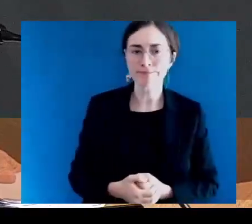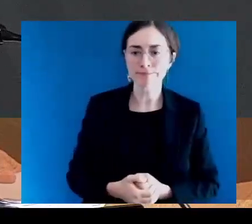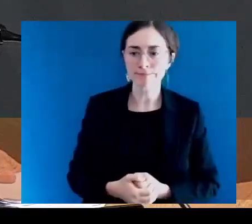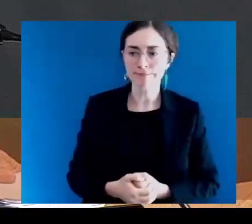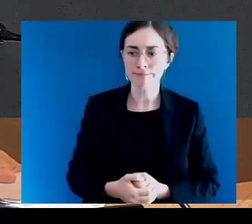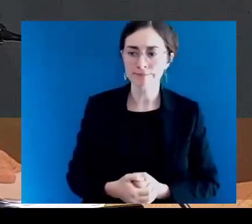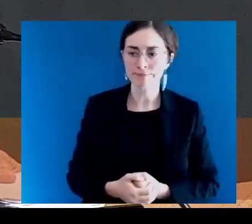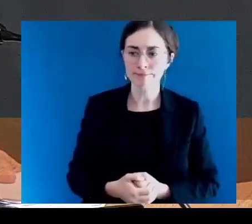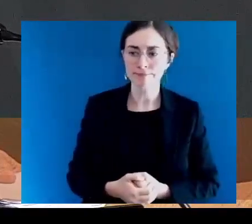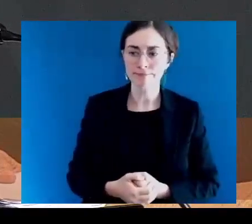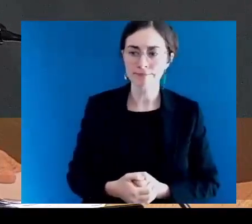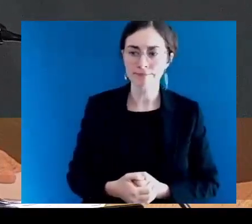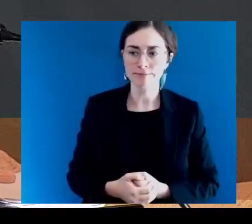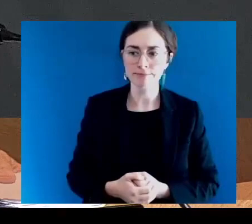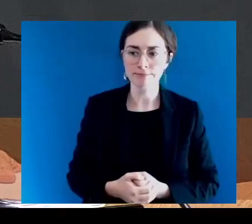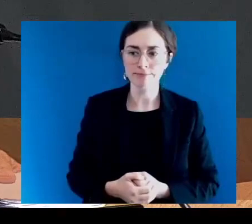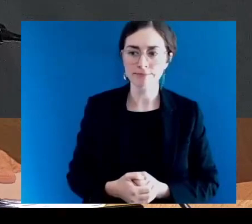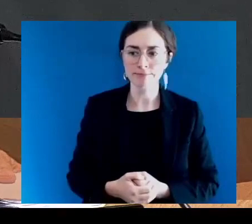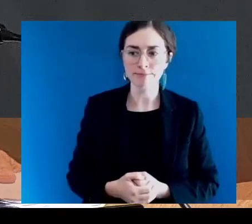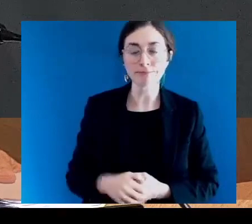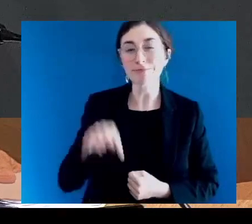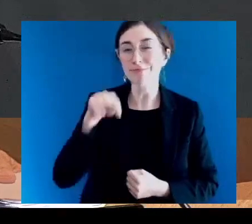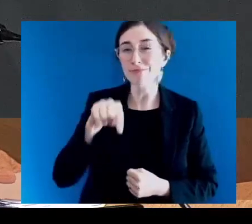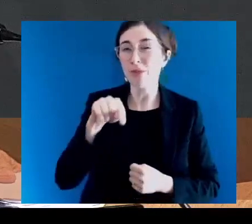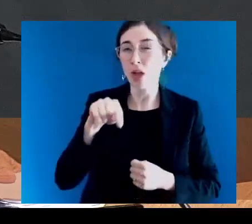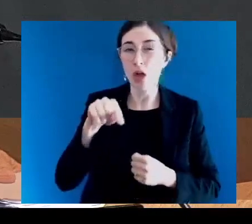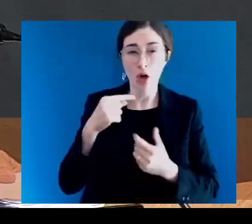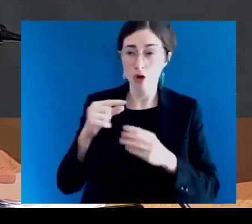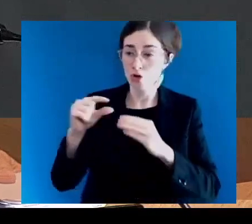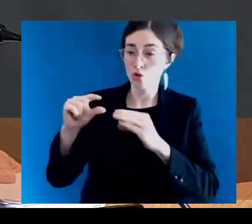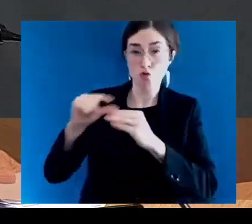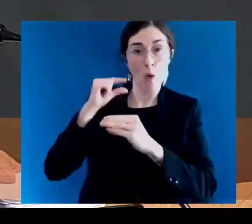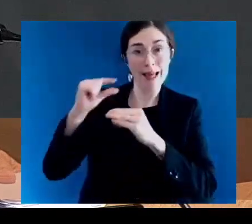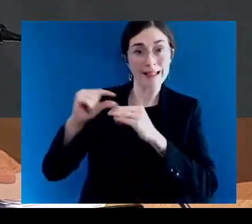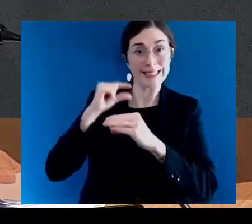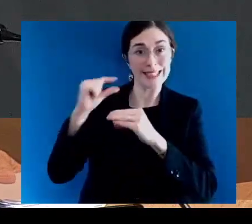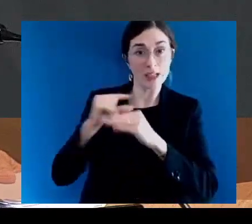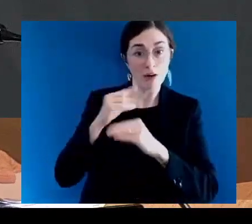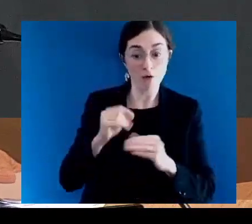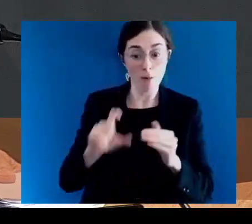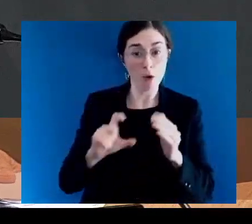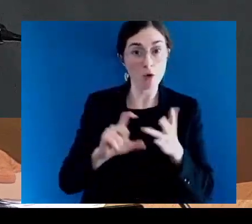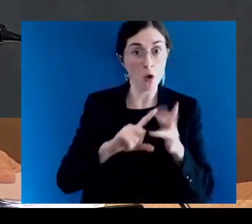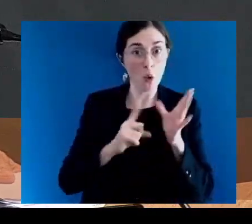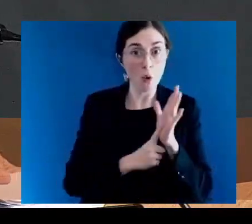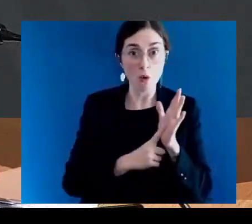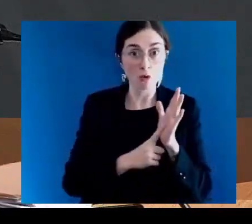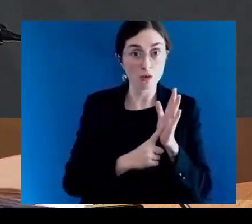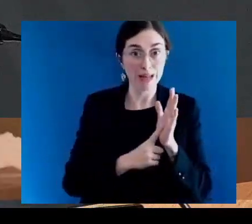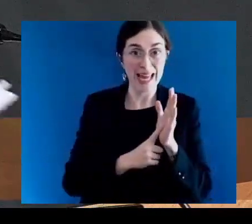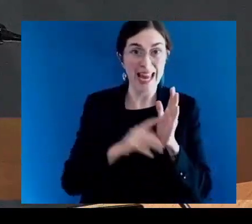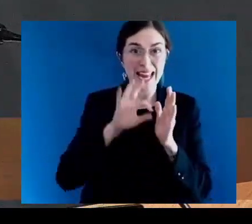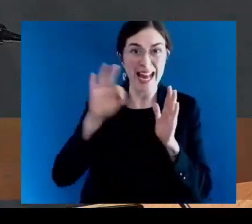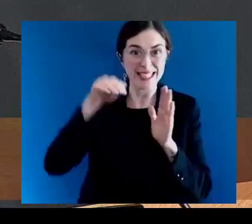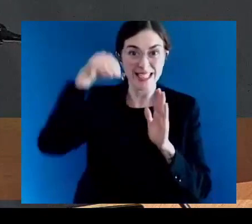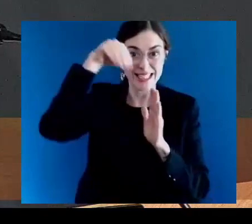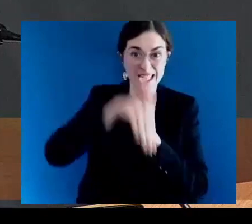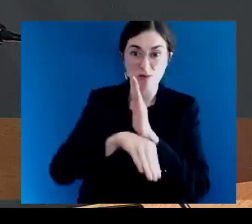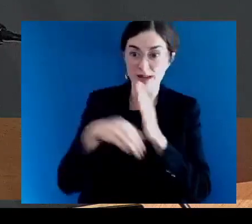from coal has not decreased last 5 or 6 years, whereas